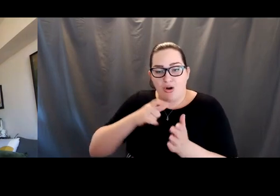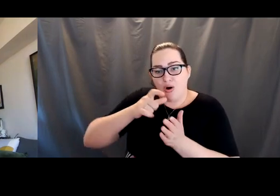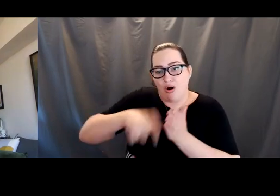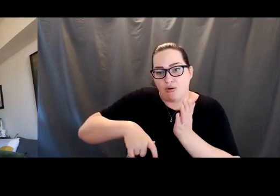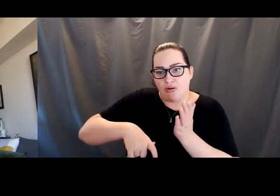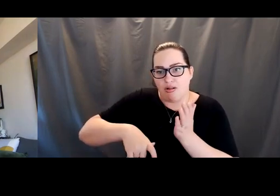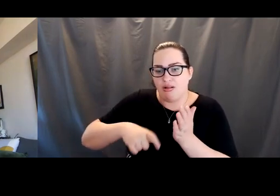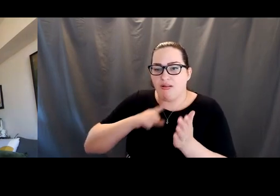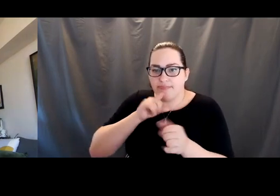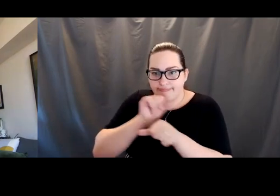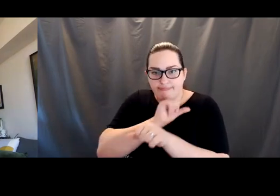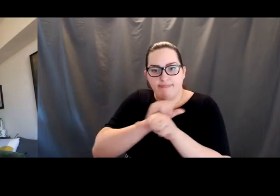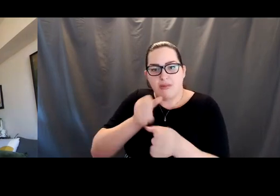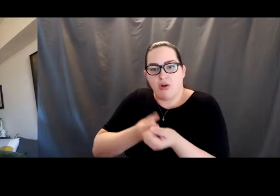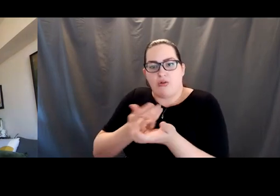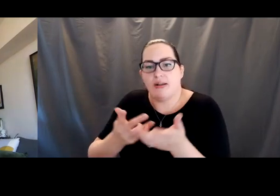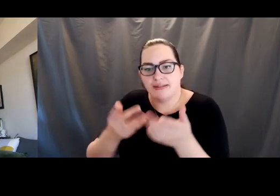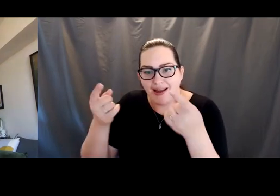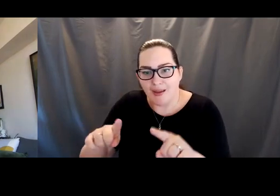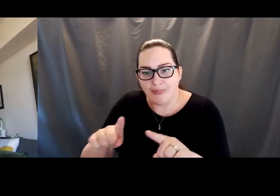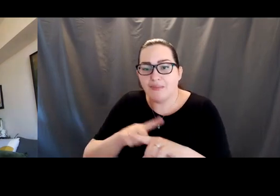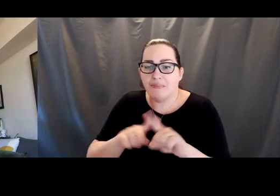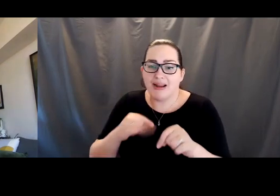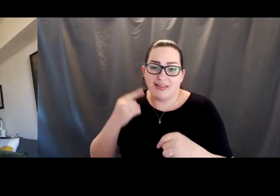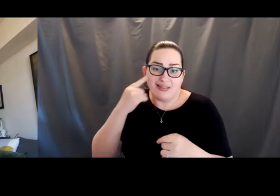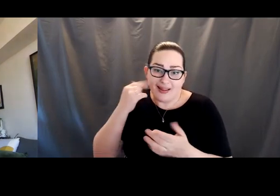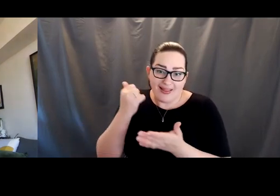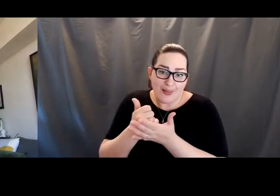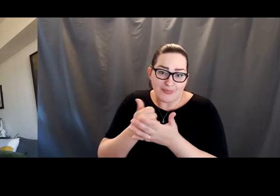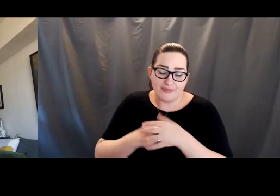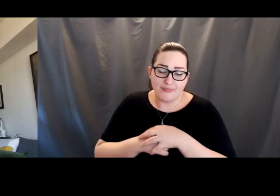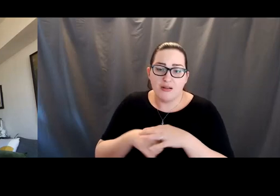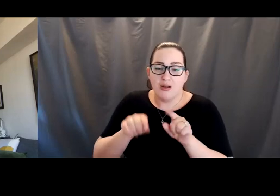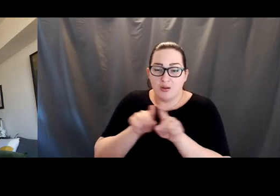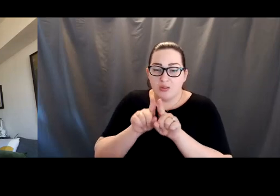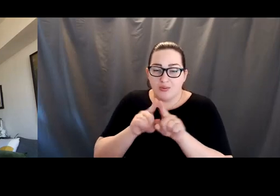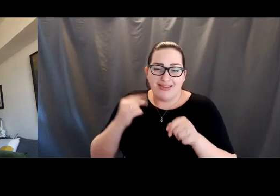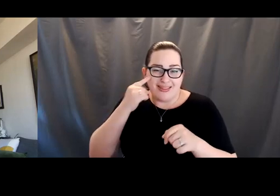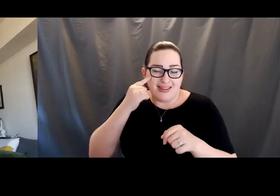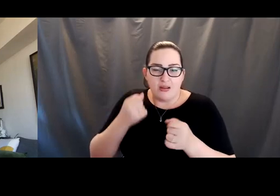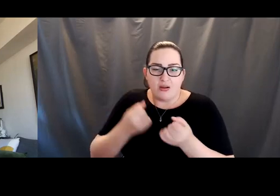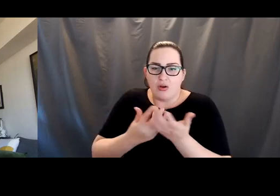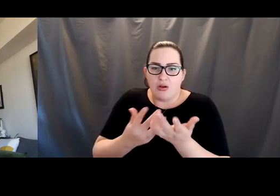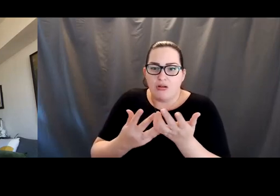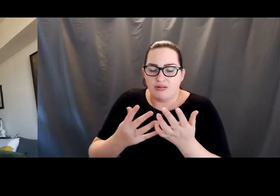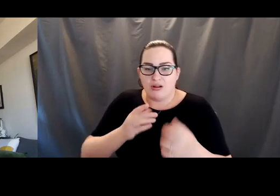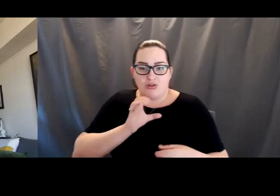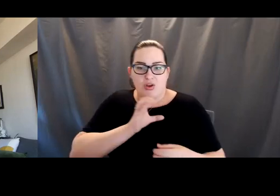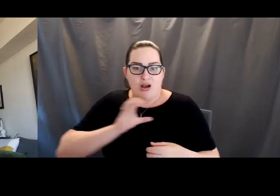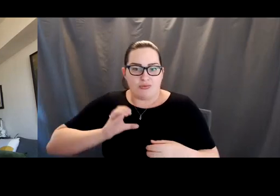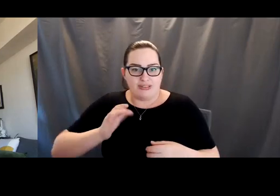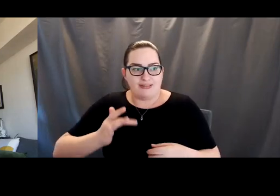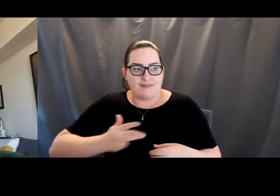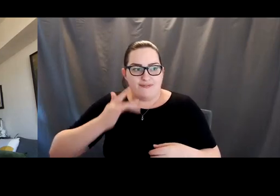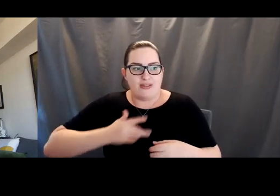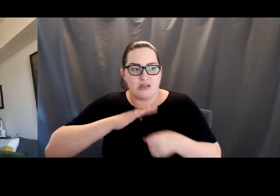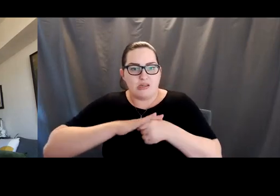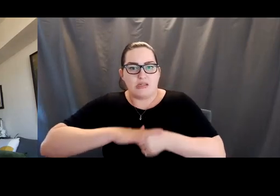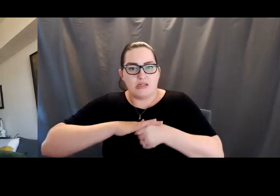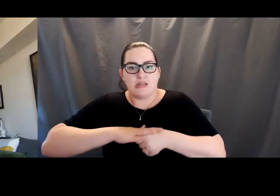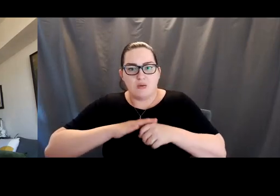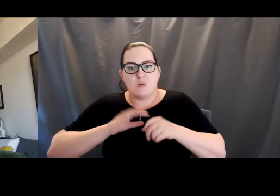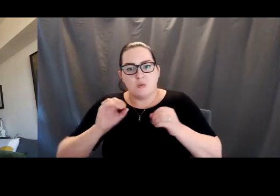helped. And then I also hope that it put pressure on Congress, on whoever, although I do know how hard